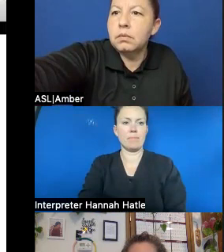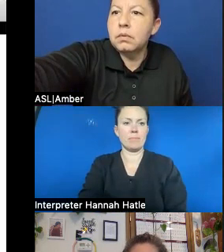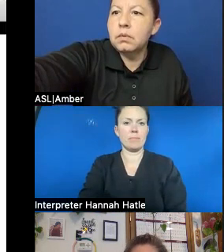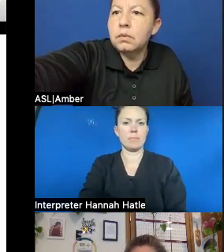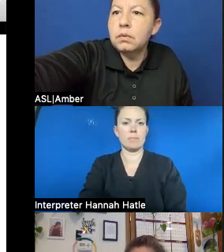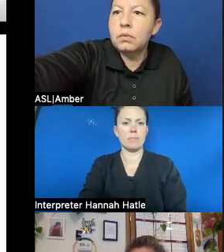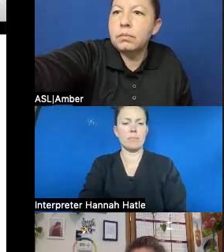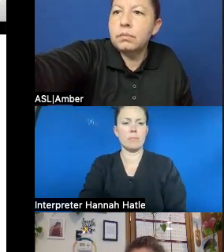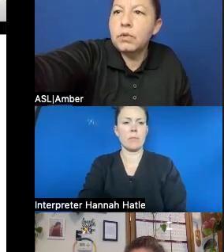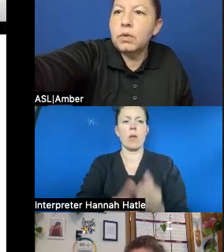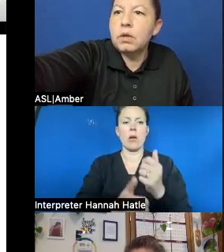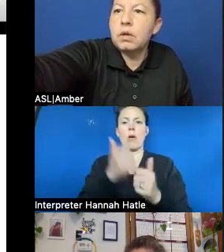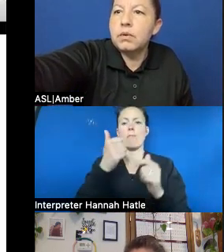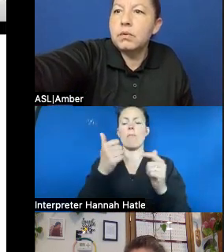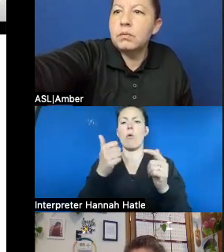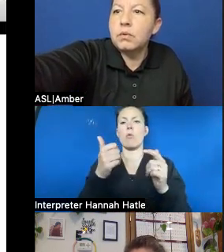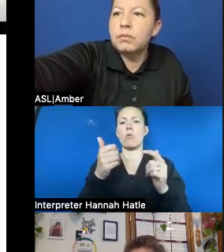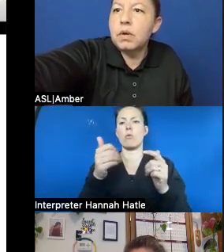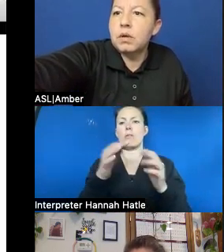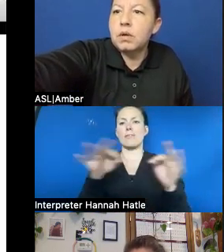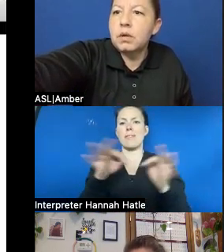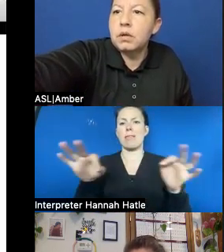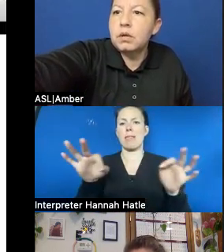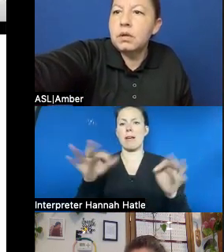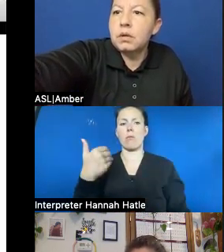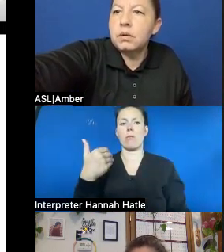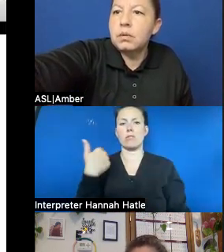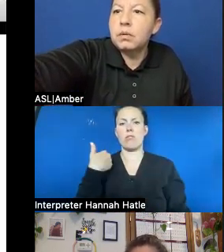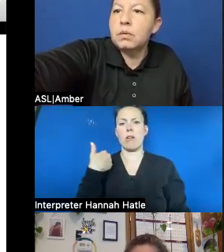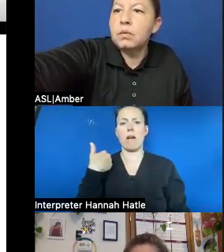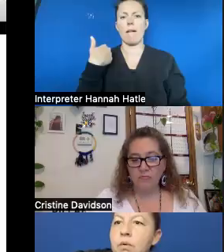most languages have a